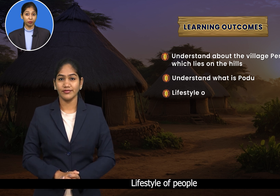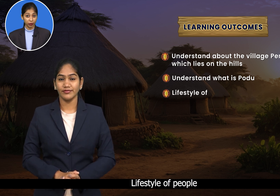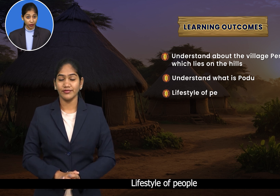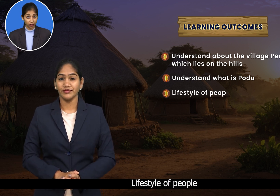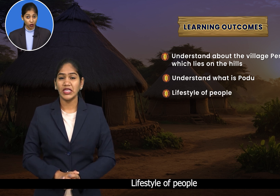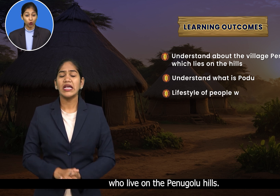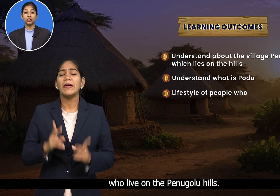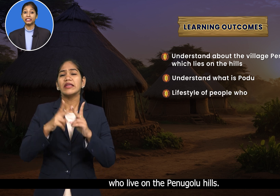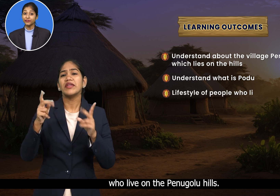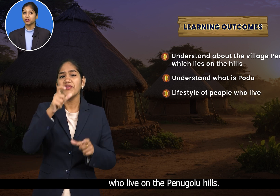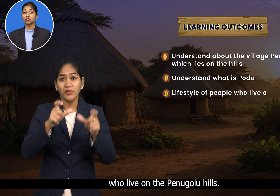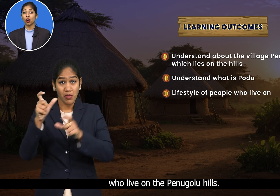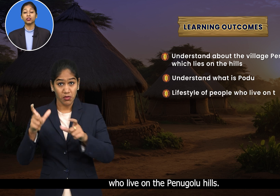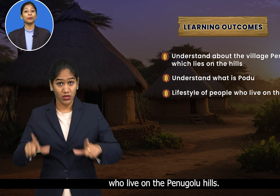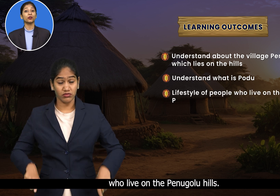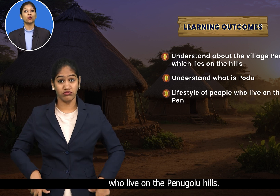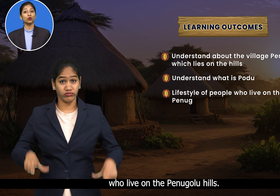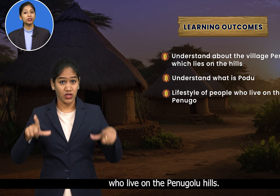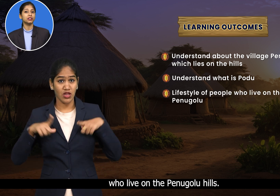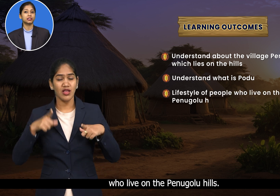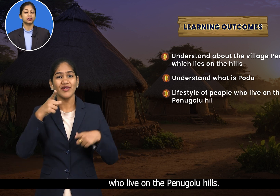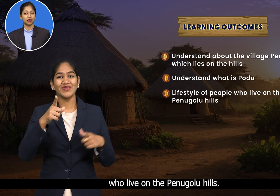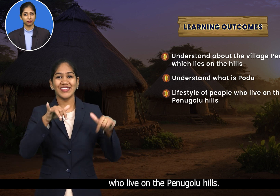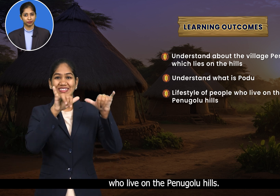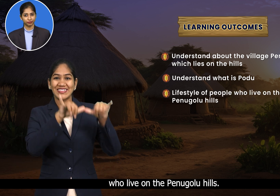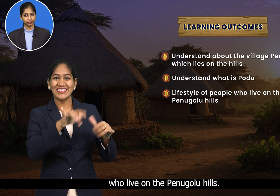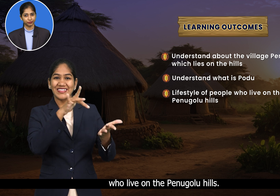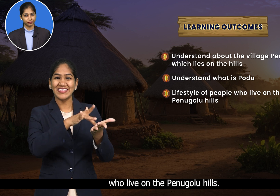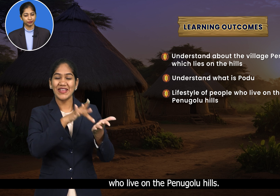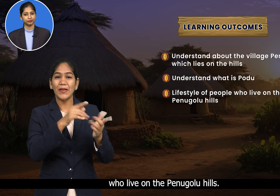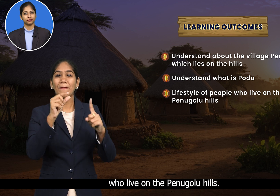Lifestyle of people who lives on the Penugolu hills.